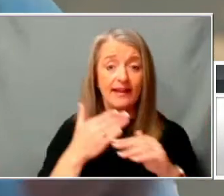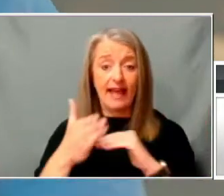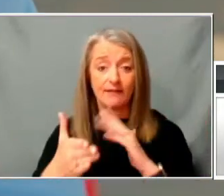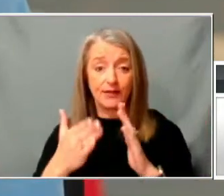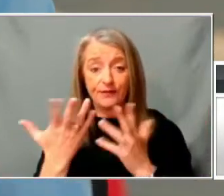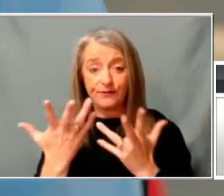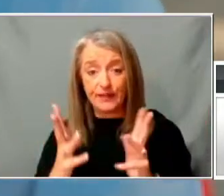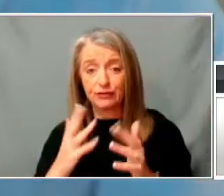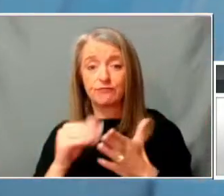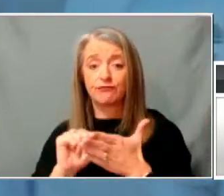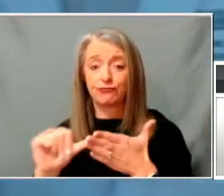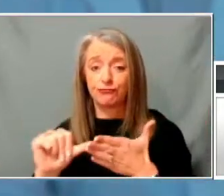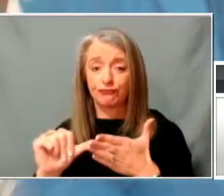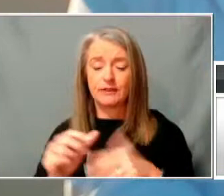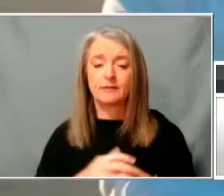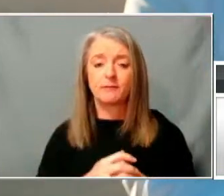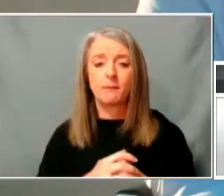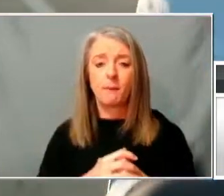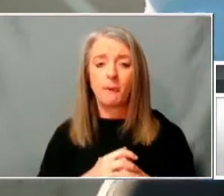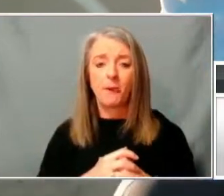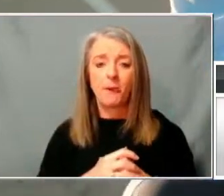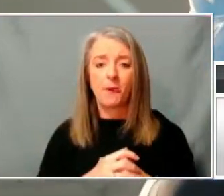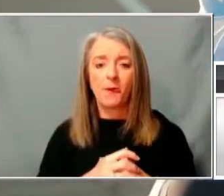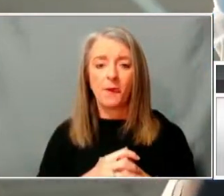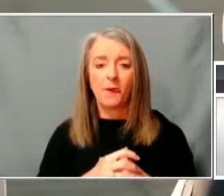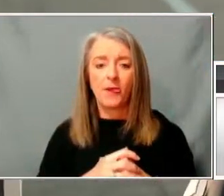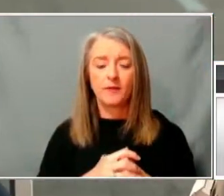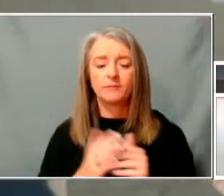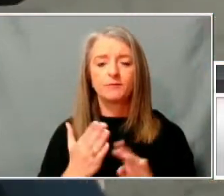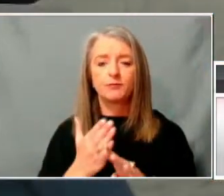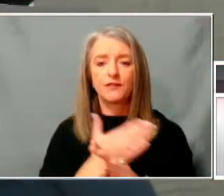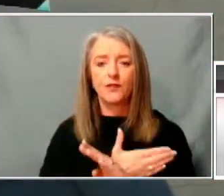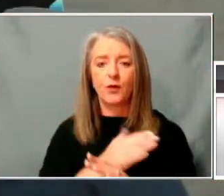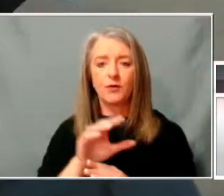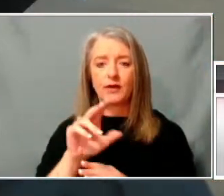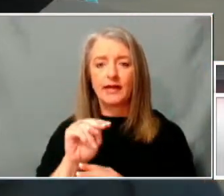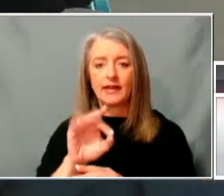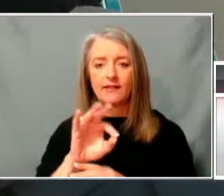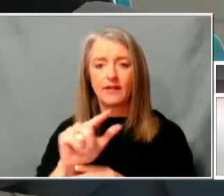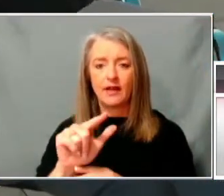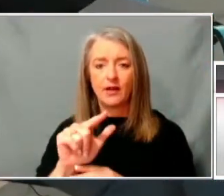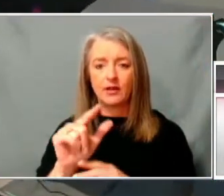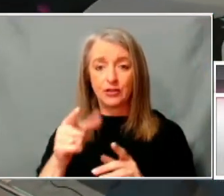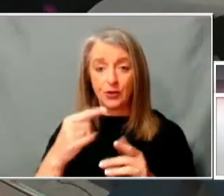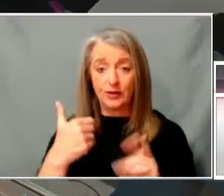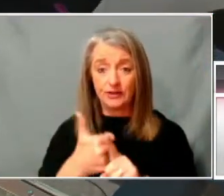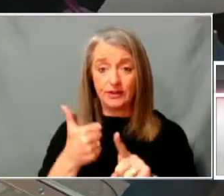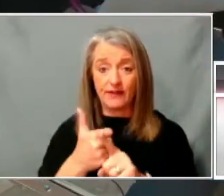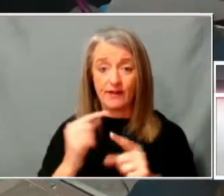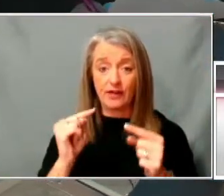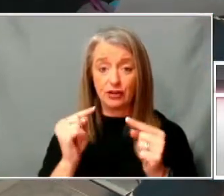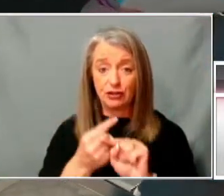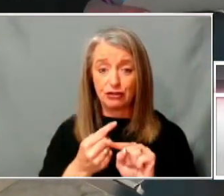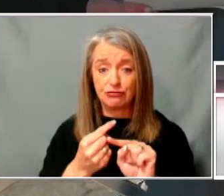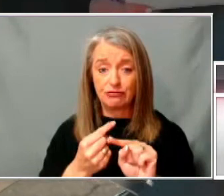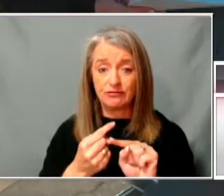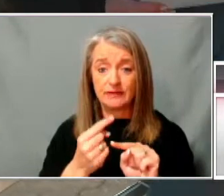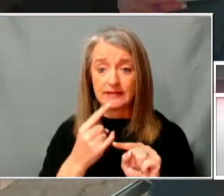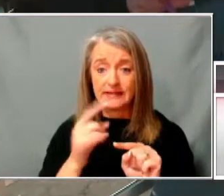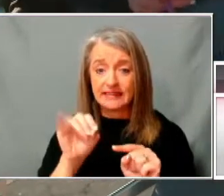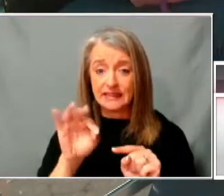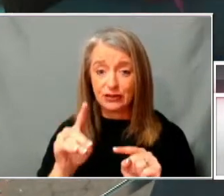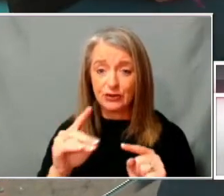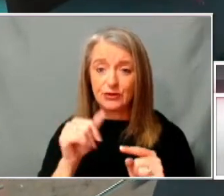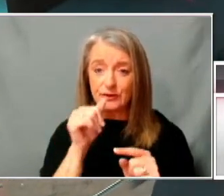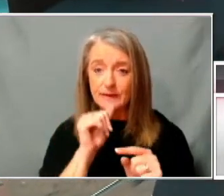question. I was going to ask you, as a former NFL player, did you ever suffer any serious injuries? Or should I just say, what serious injuries did